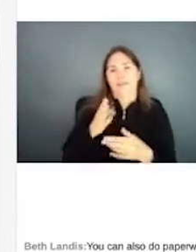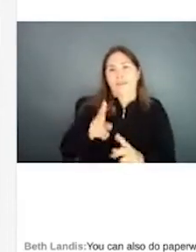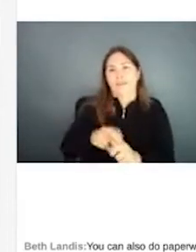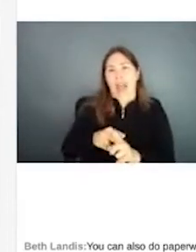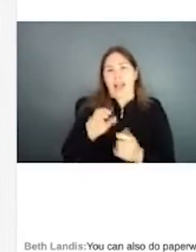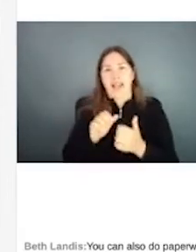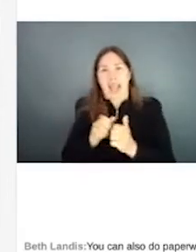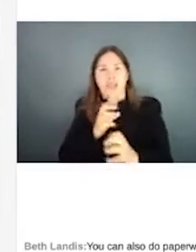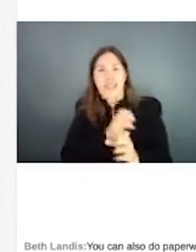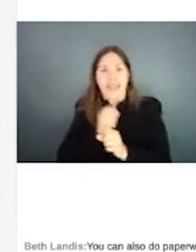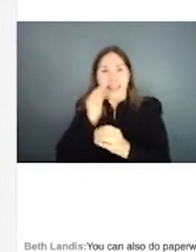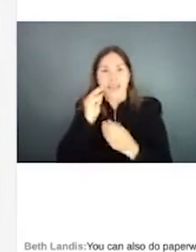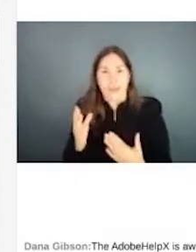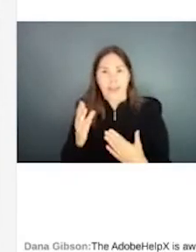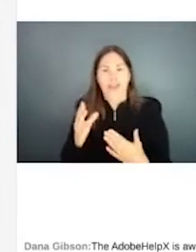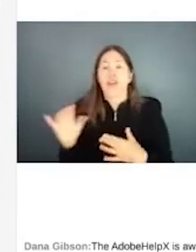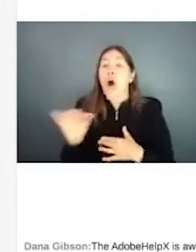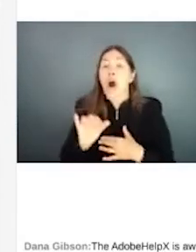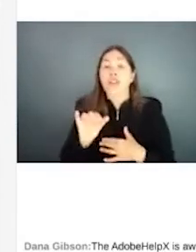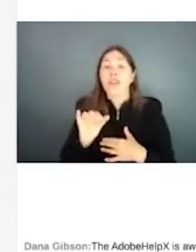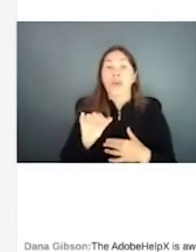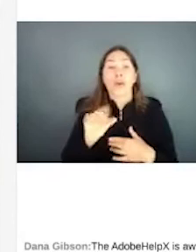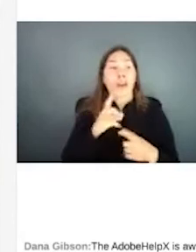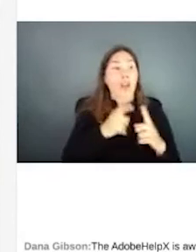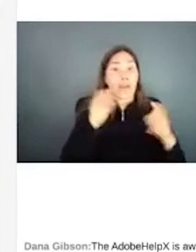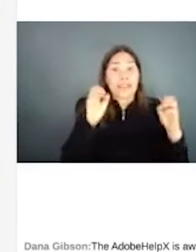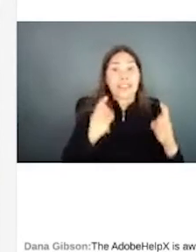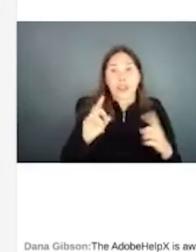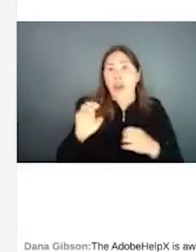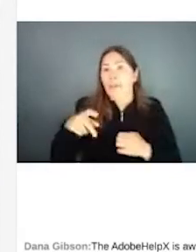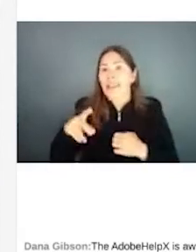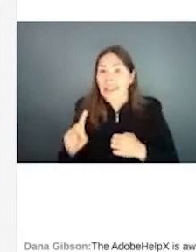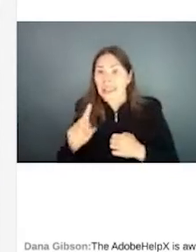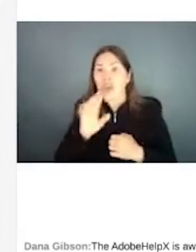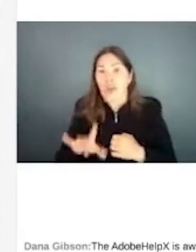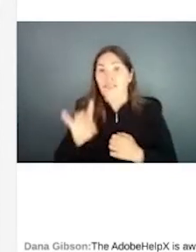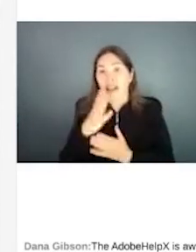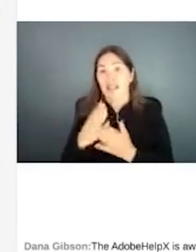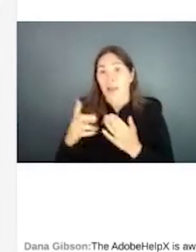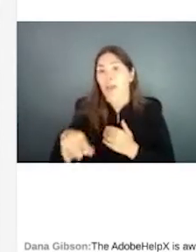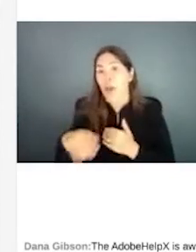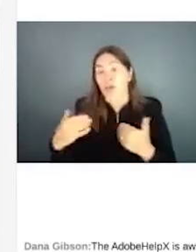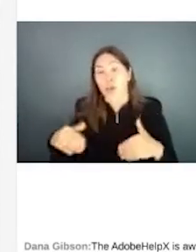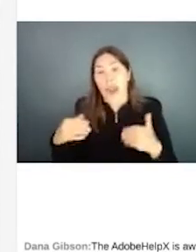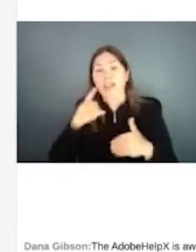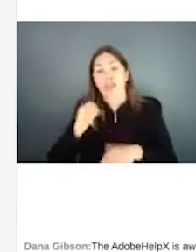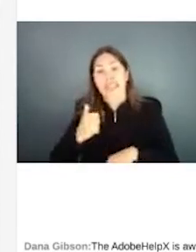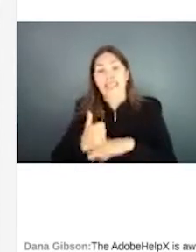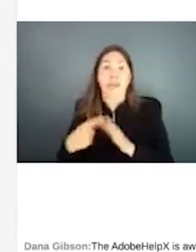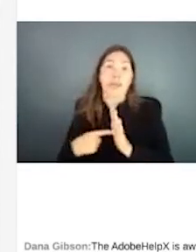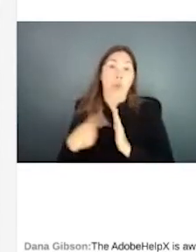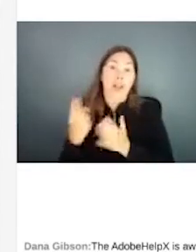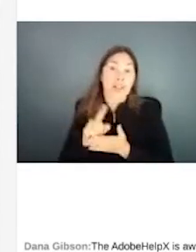is also, other than Teacher PD, you can go and find some of these, and this could be something that you establish one day a